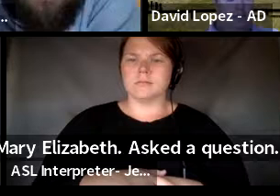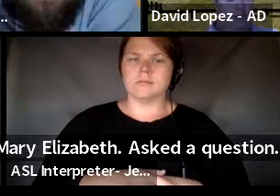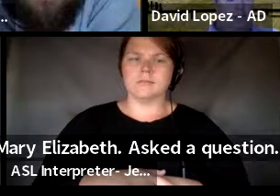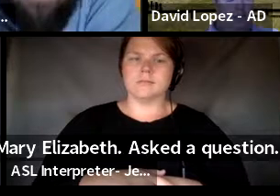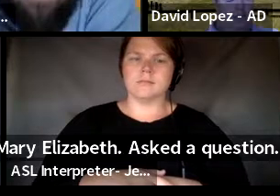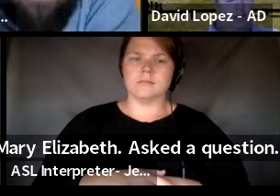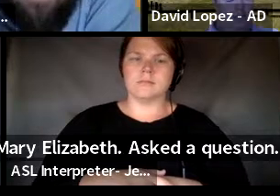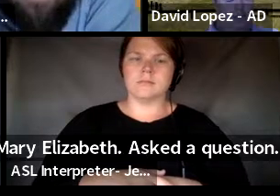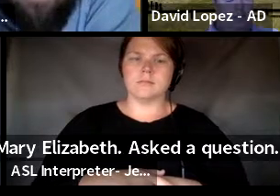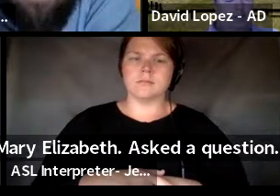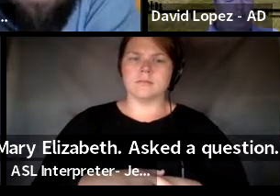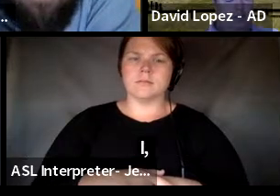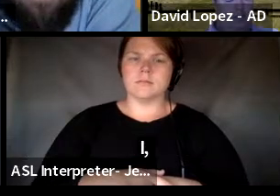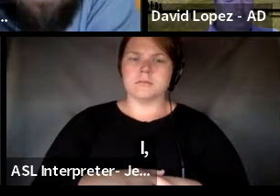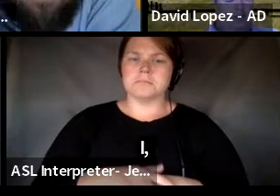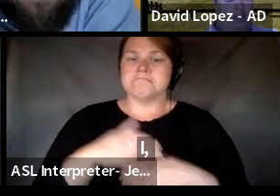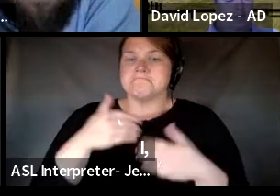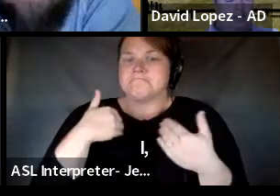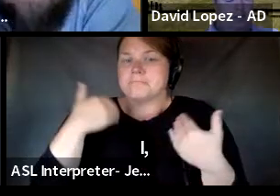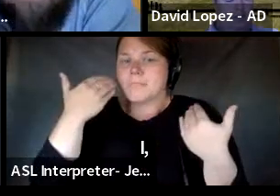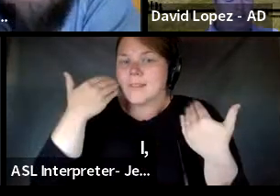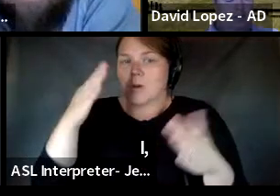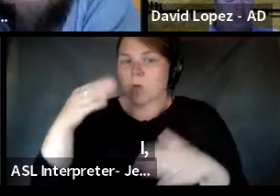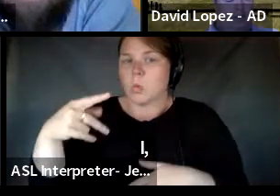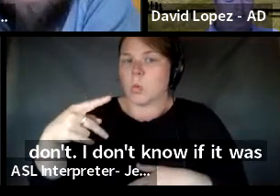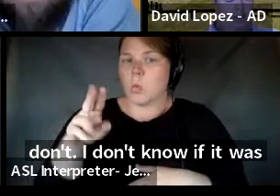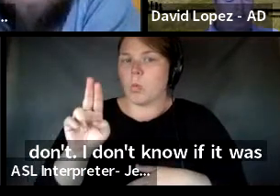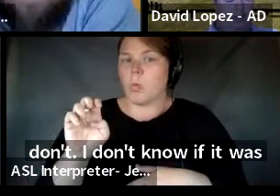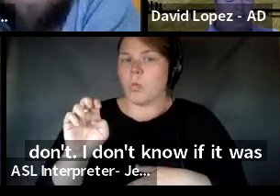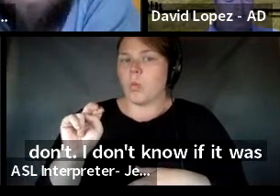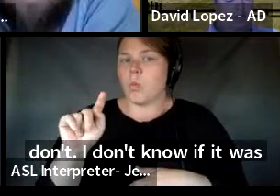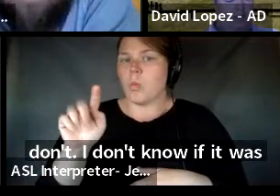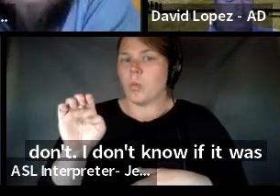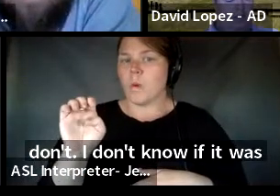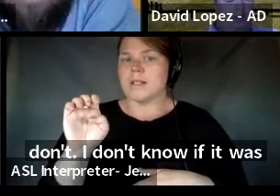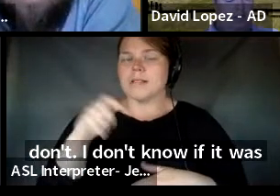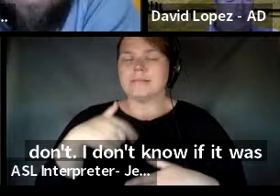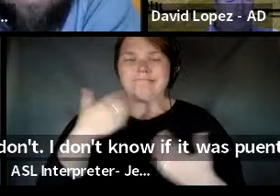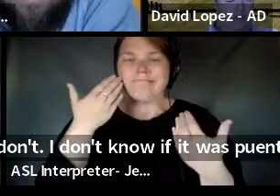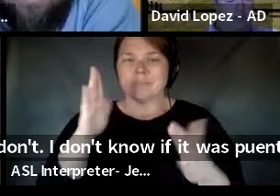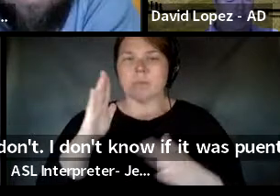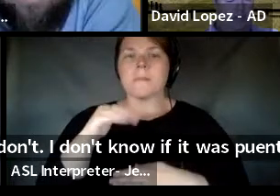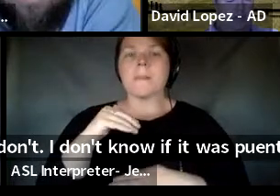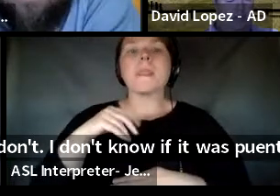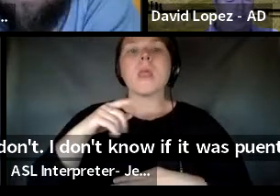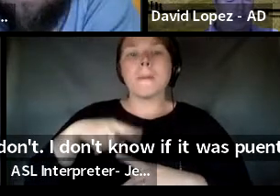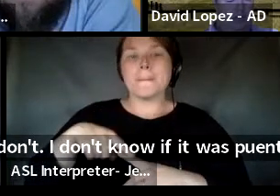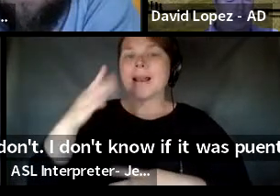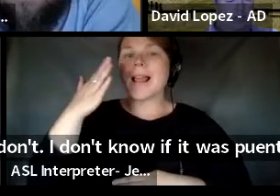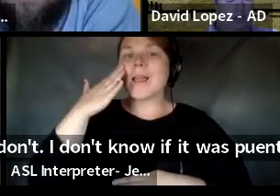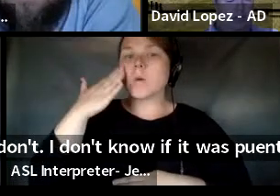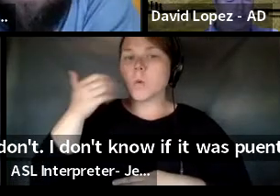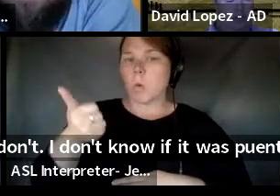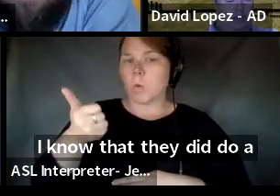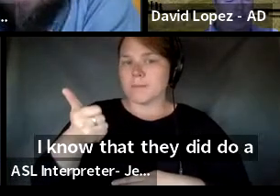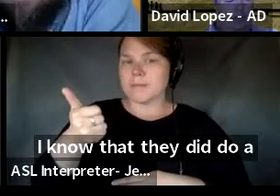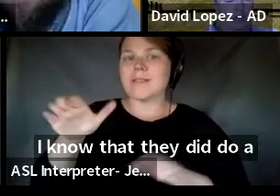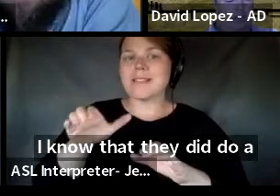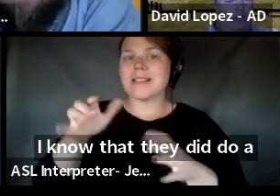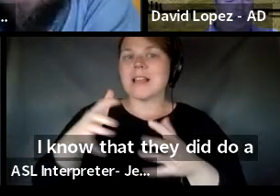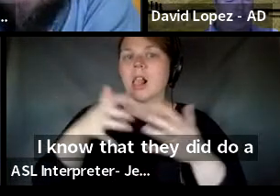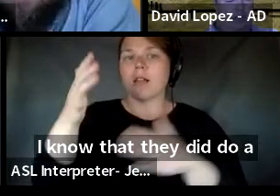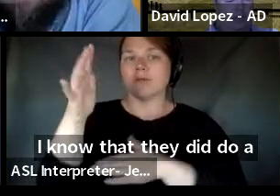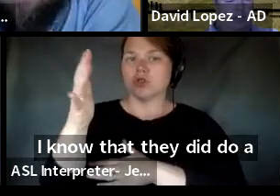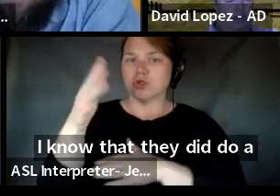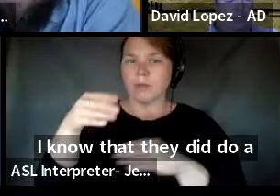I don't know if it was Puentes. I know that they did do a lot of tree planting